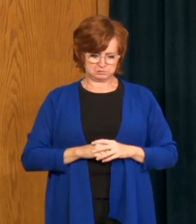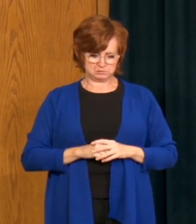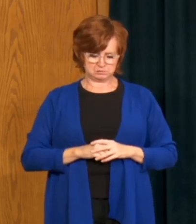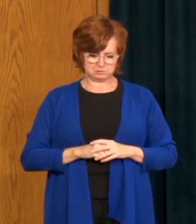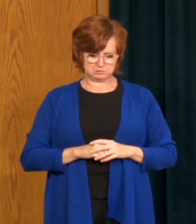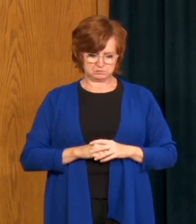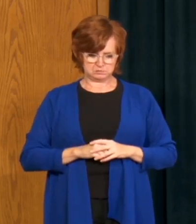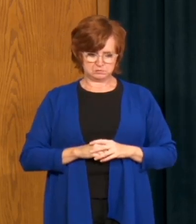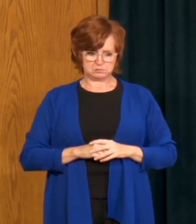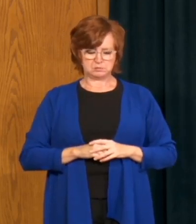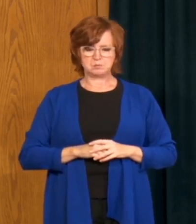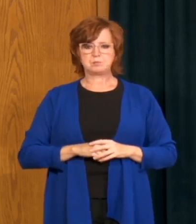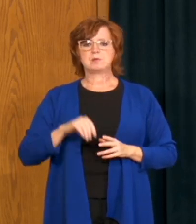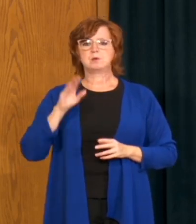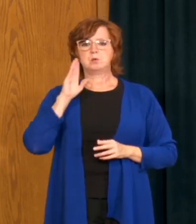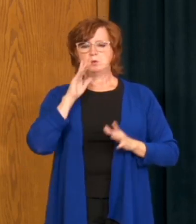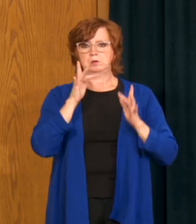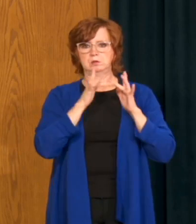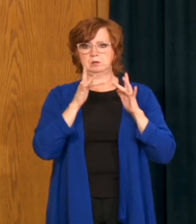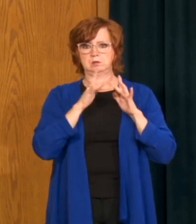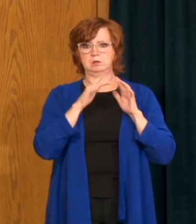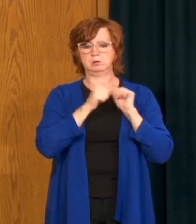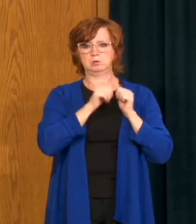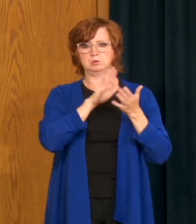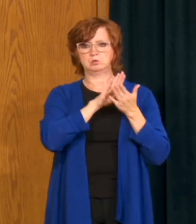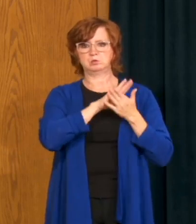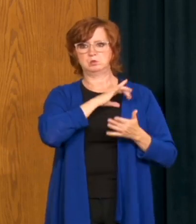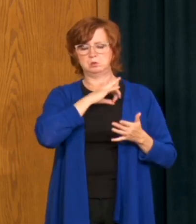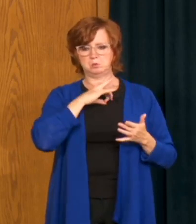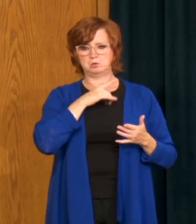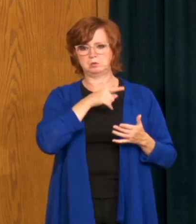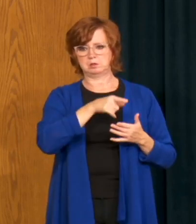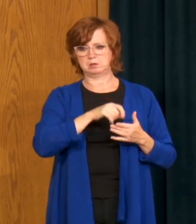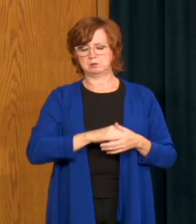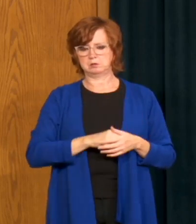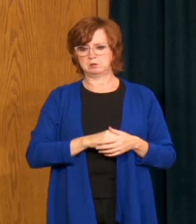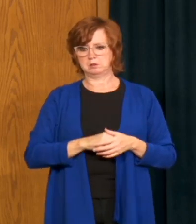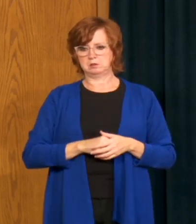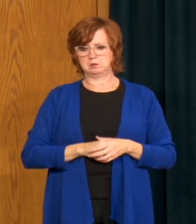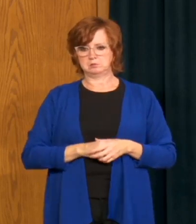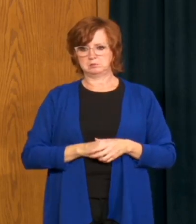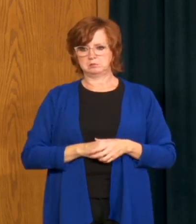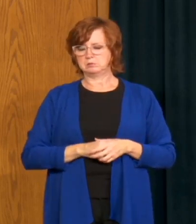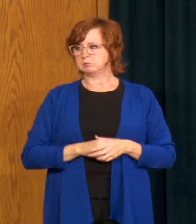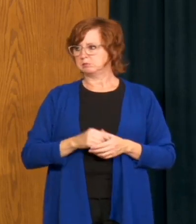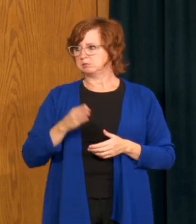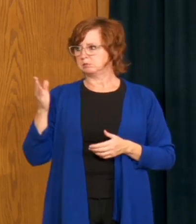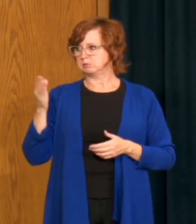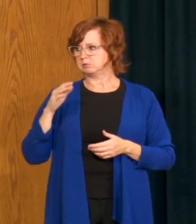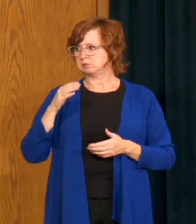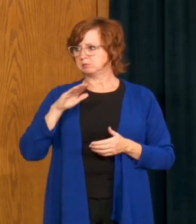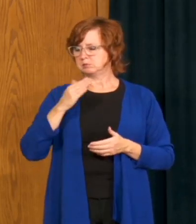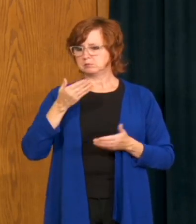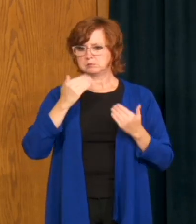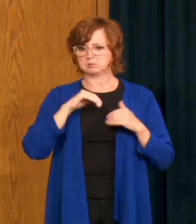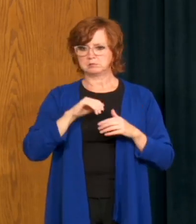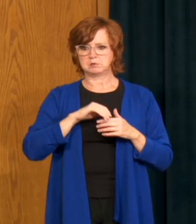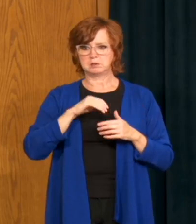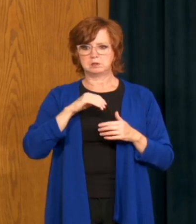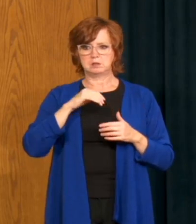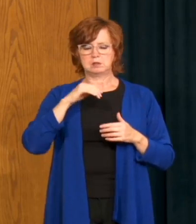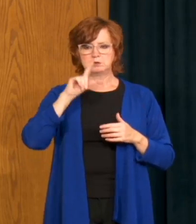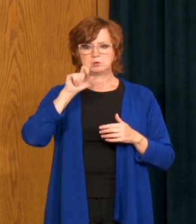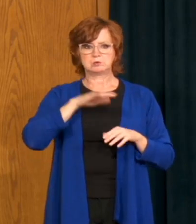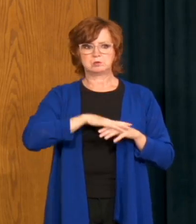communicating back to the individual school boards very soon with what the parameters are for a safe return to school. We'll take our next question on the